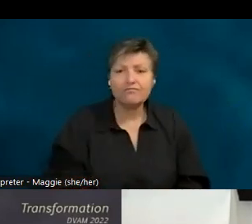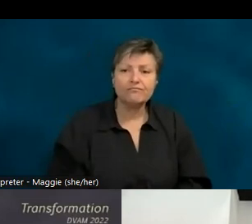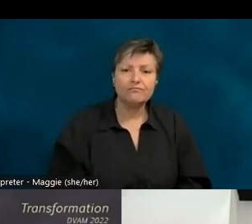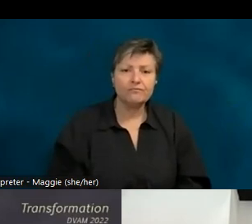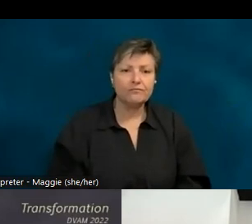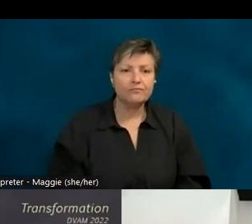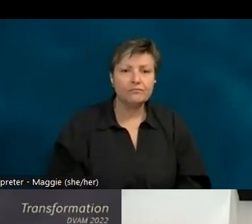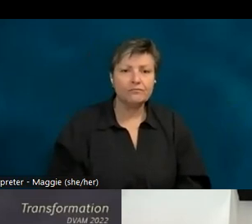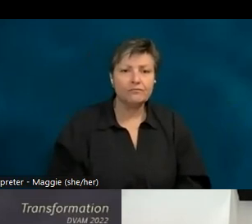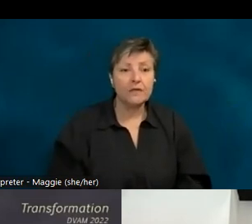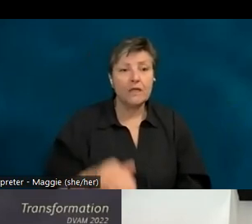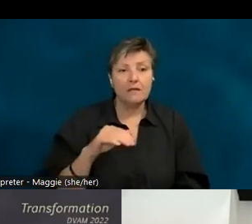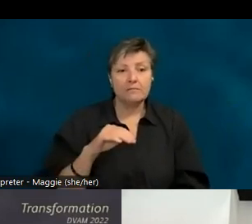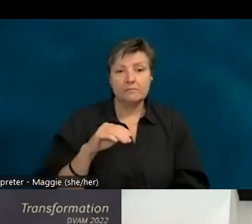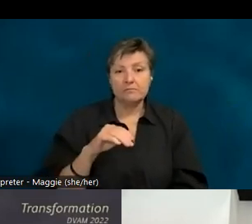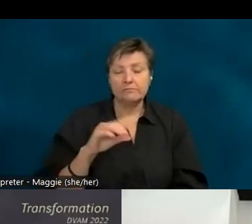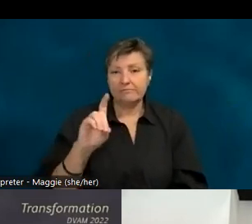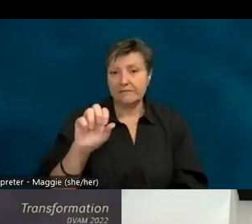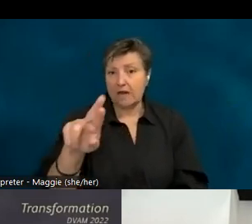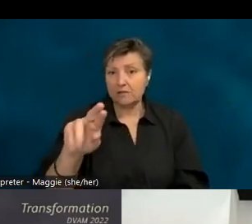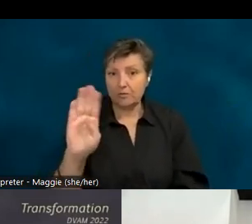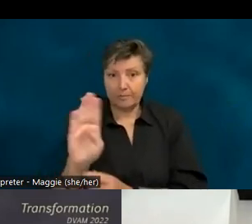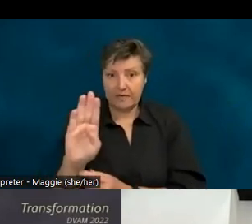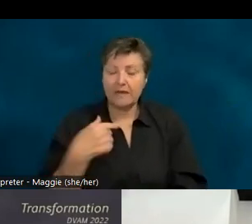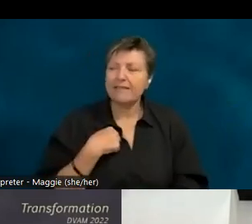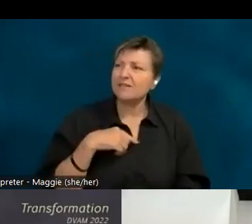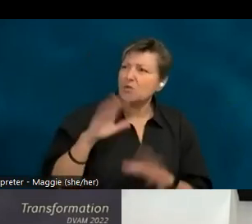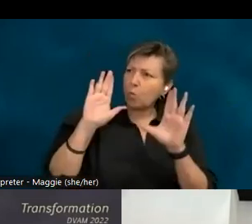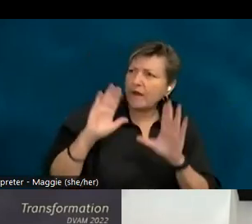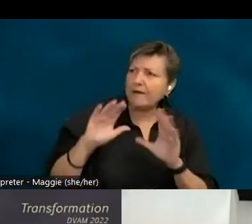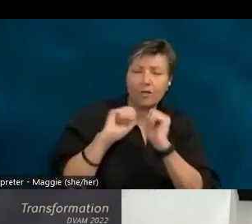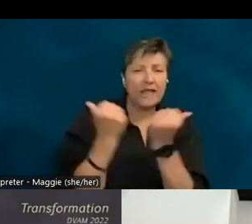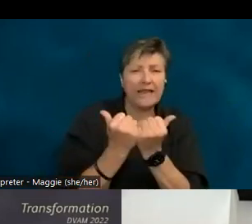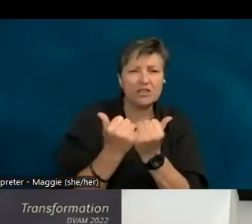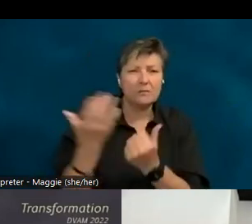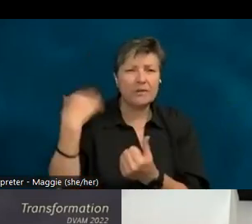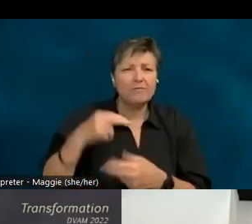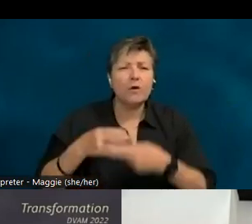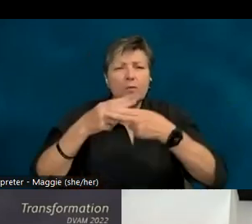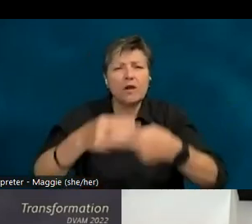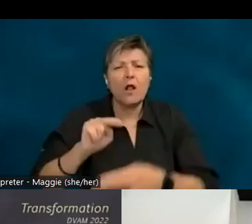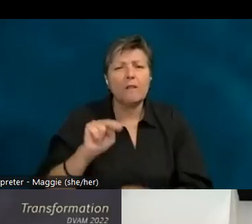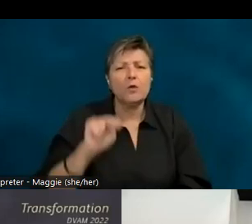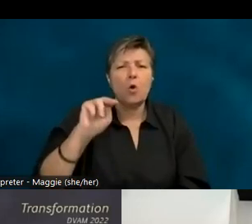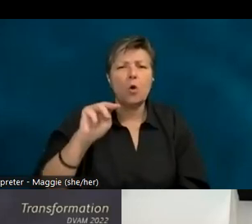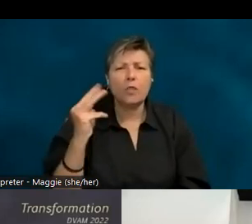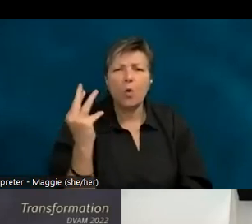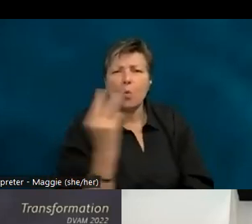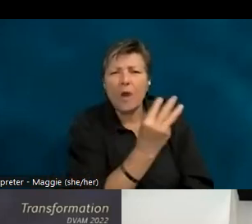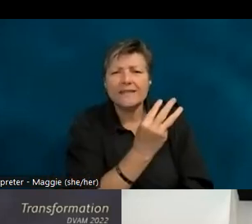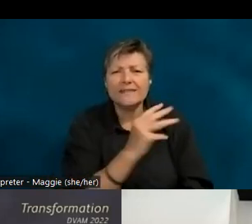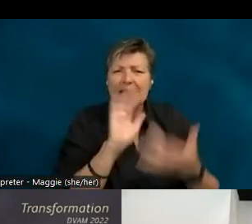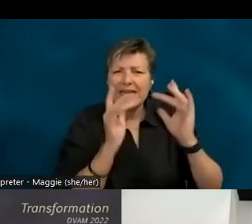There's a great agency that's, they used to be called the Northwest Network. I think they were one of the first